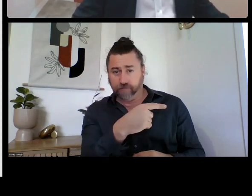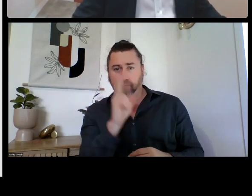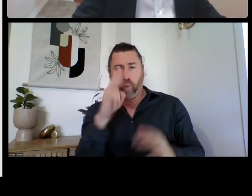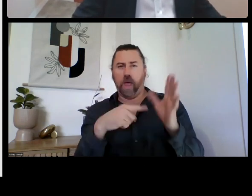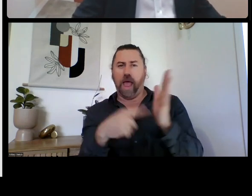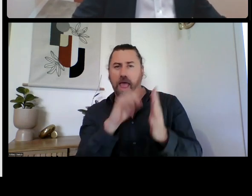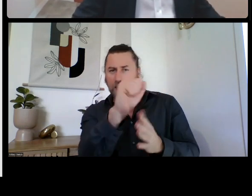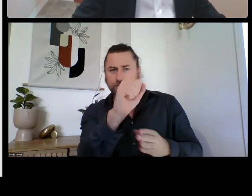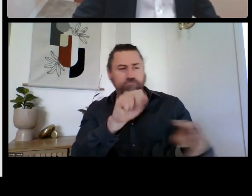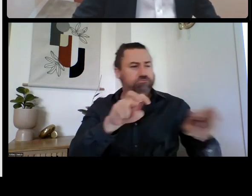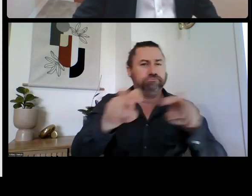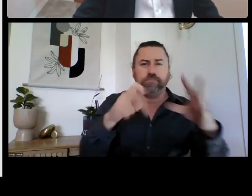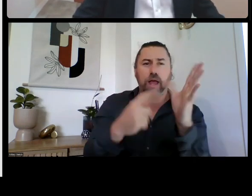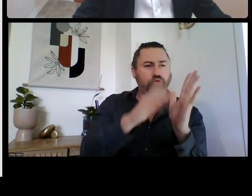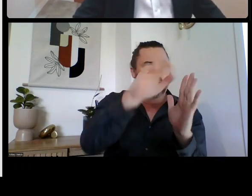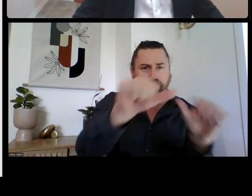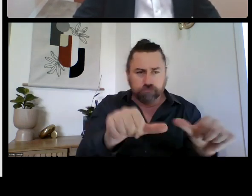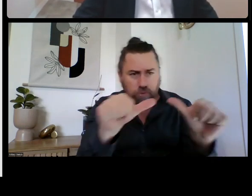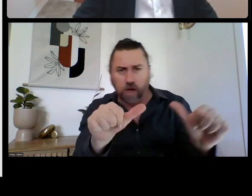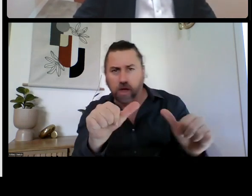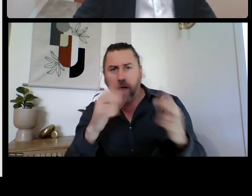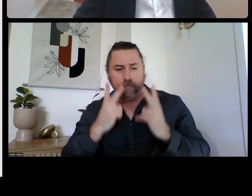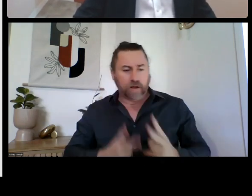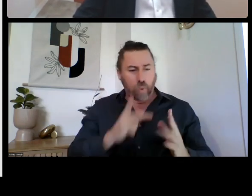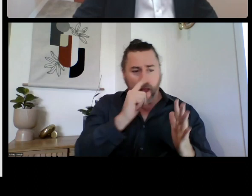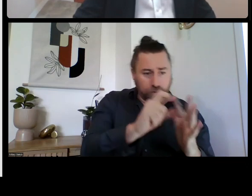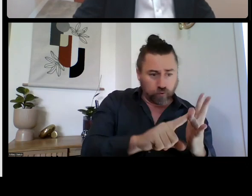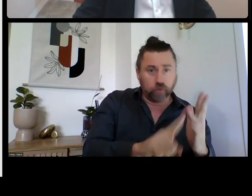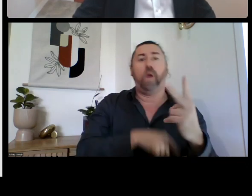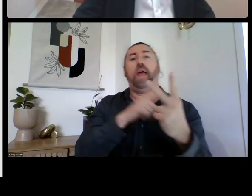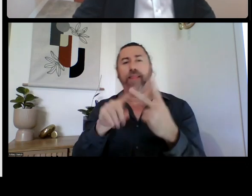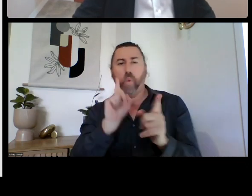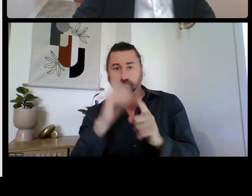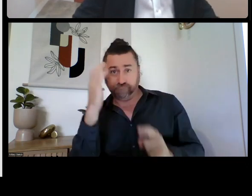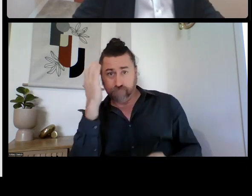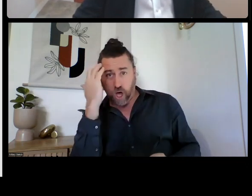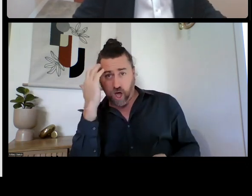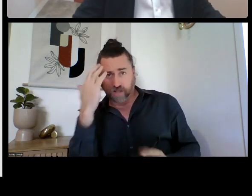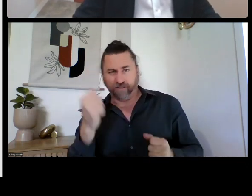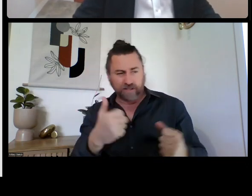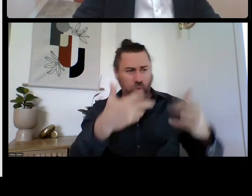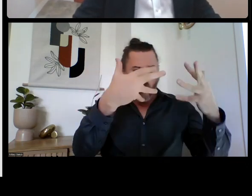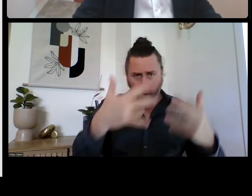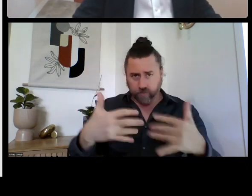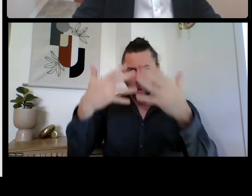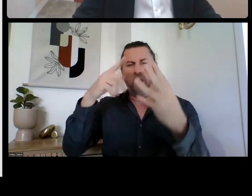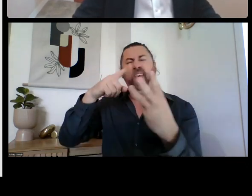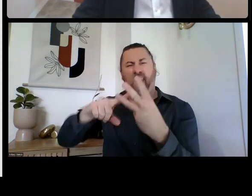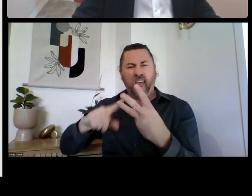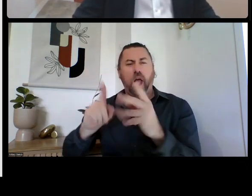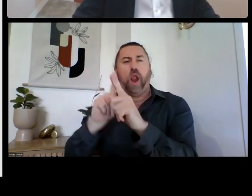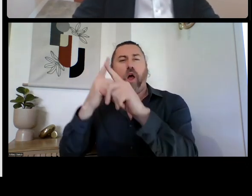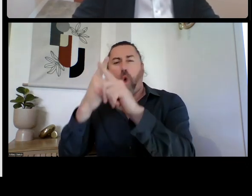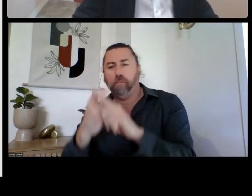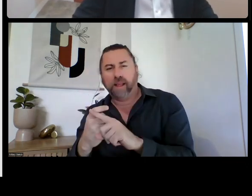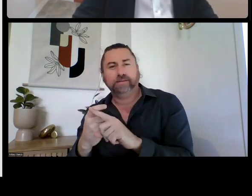functional scores and then their cognitive scores. And then thirdly, by a complexity score, and it's made up of other factors